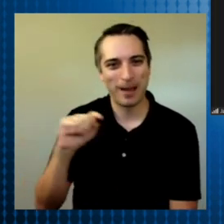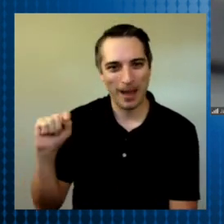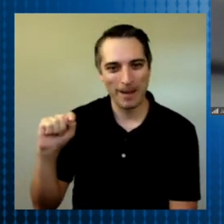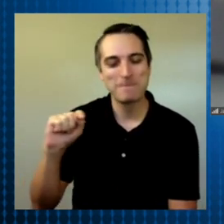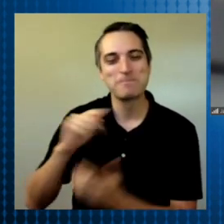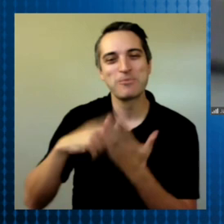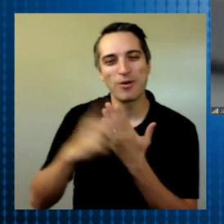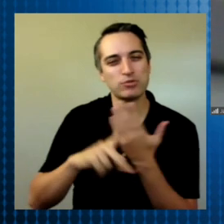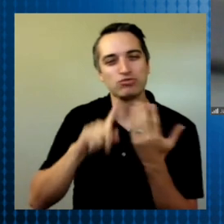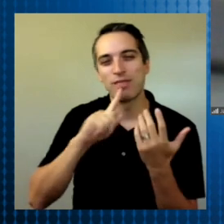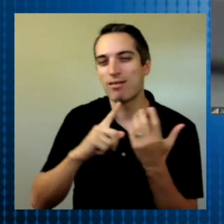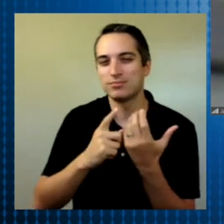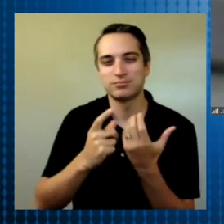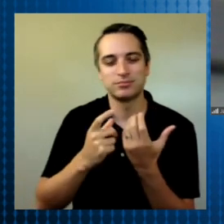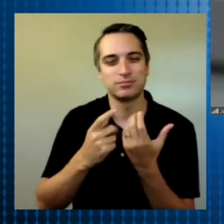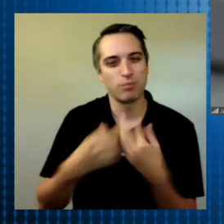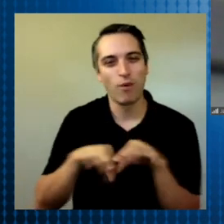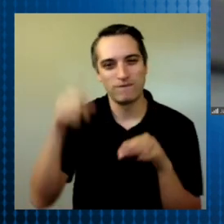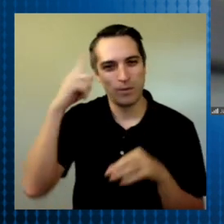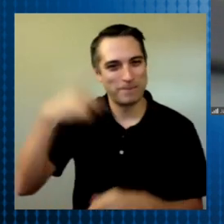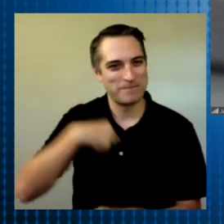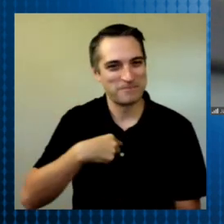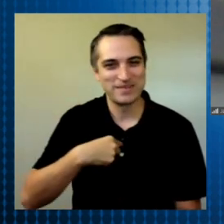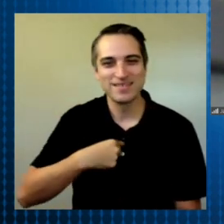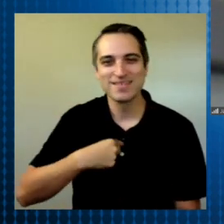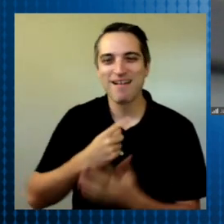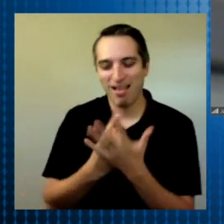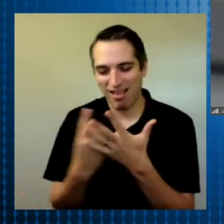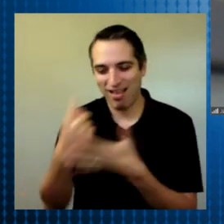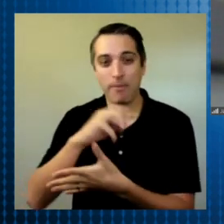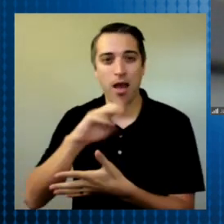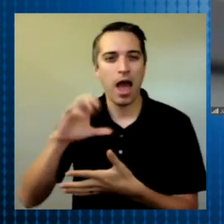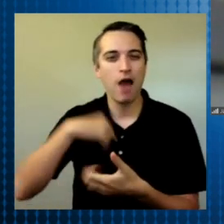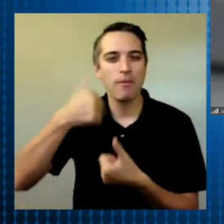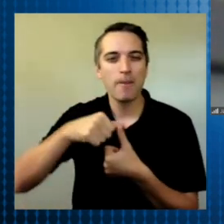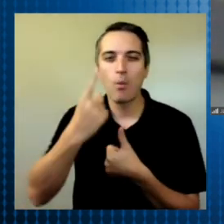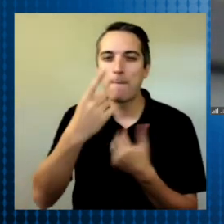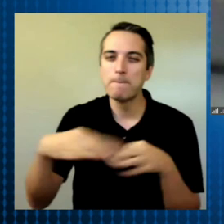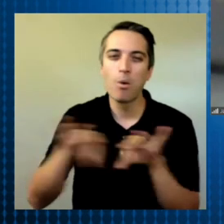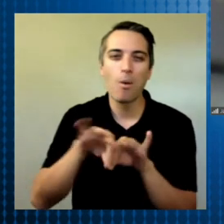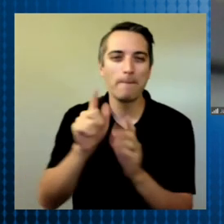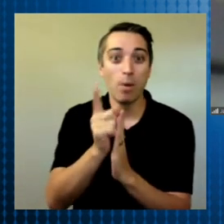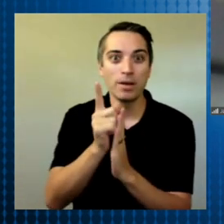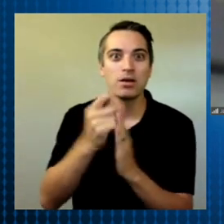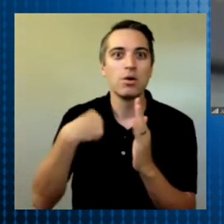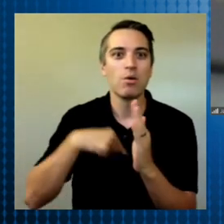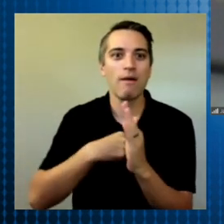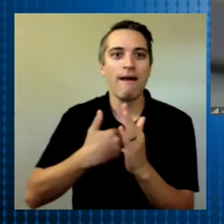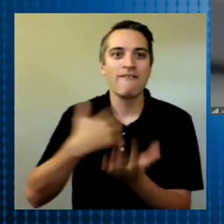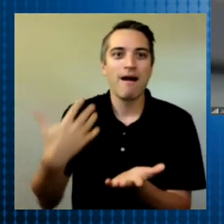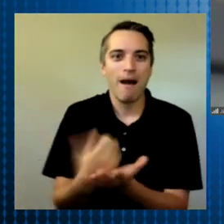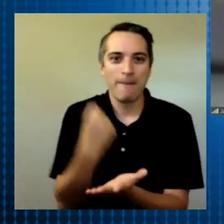And I remember the most significant moment in the TMOT program was when we were afforded the opportunity, due to